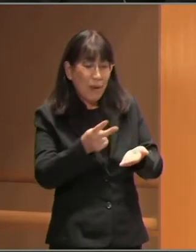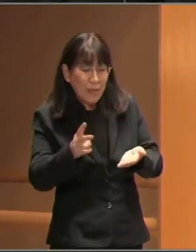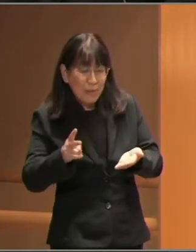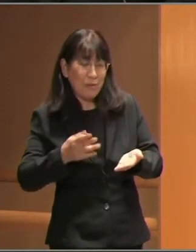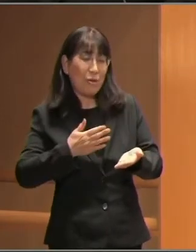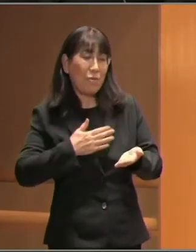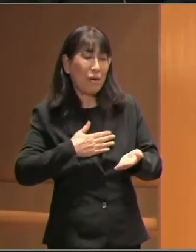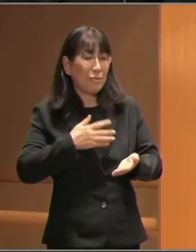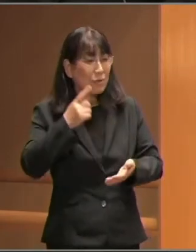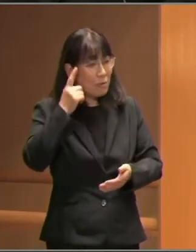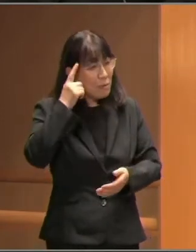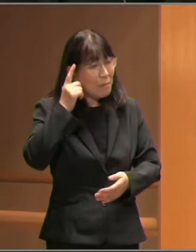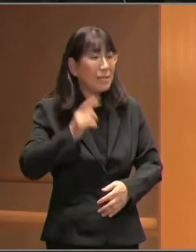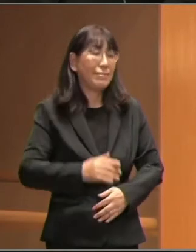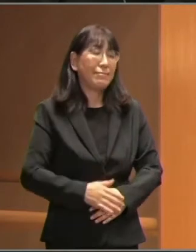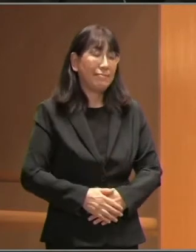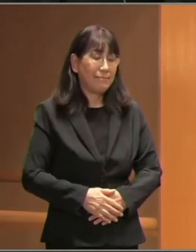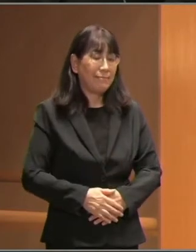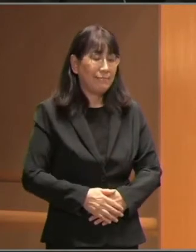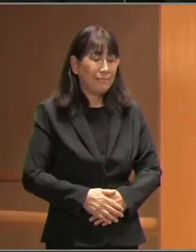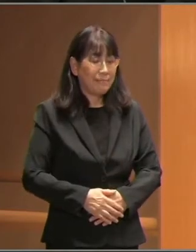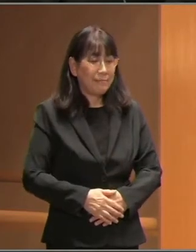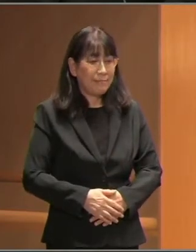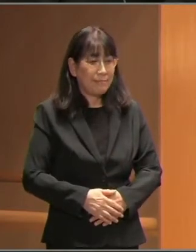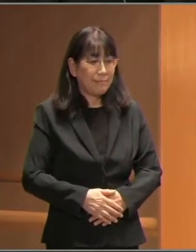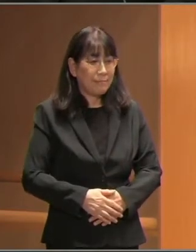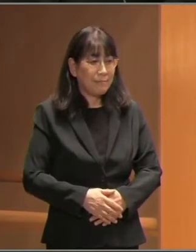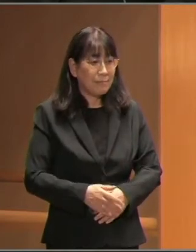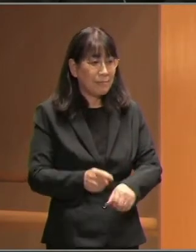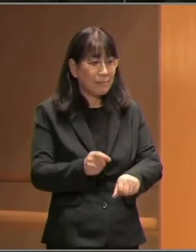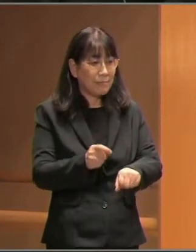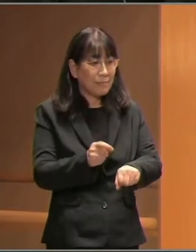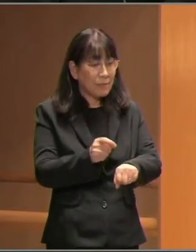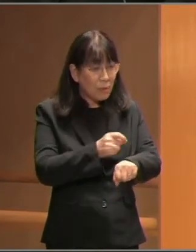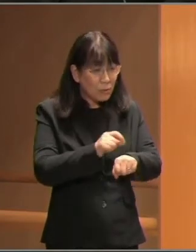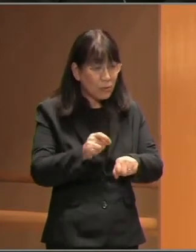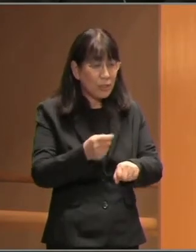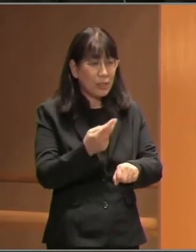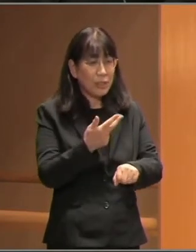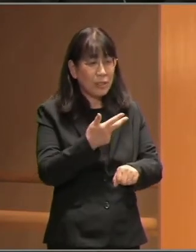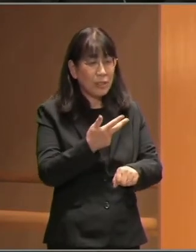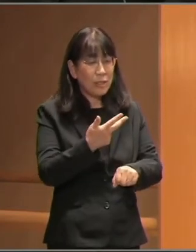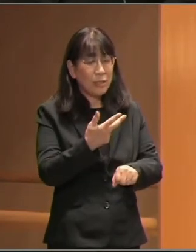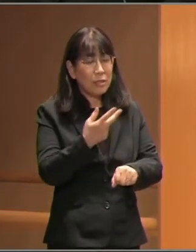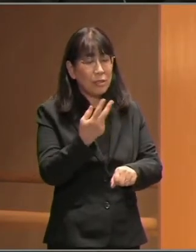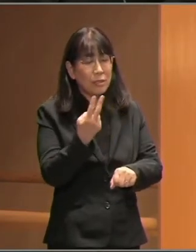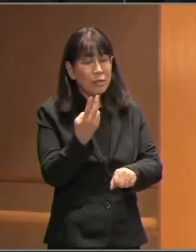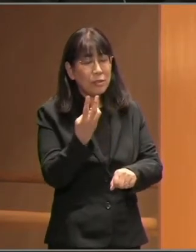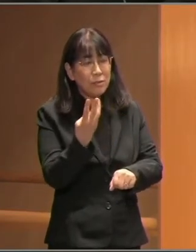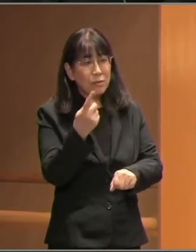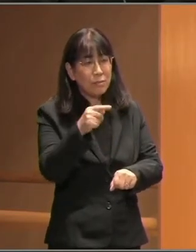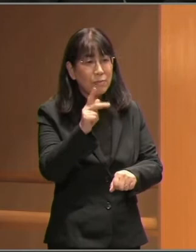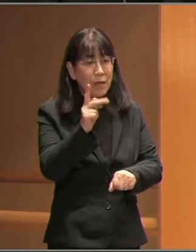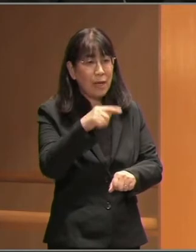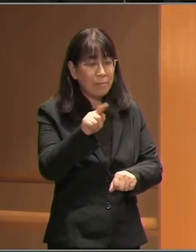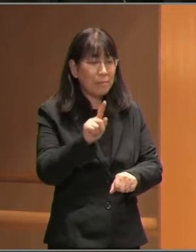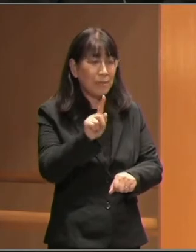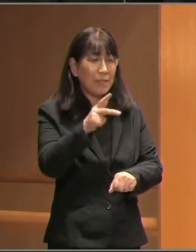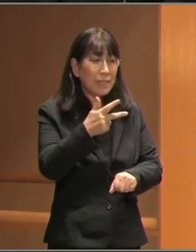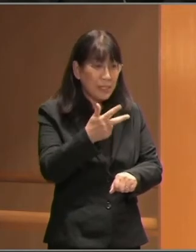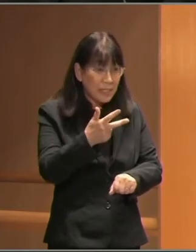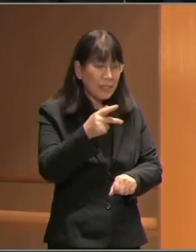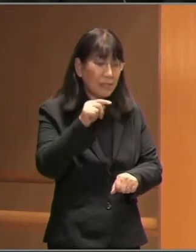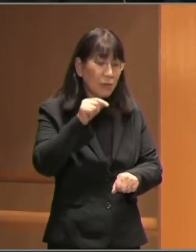here. And especially for the pure Diplomorpha